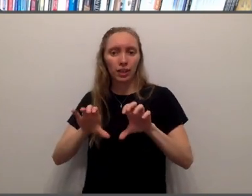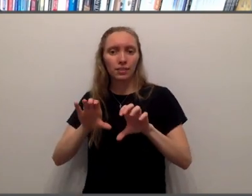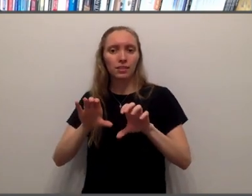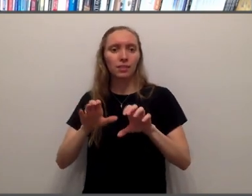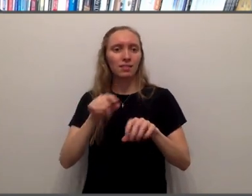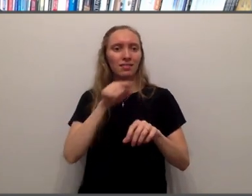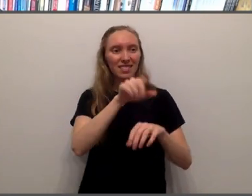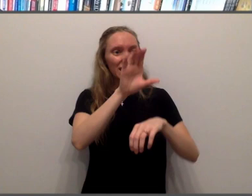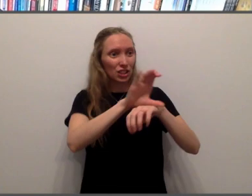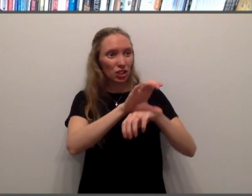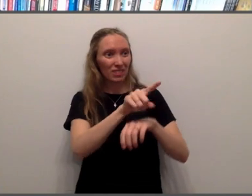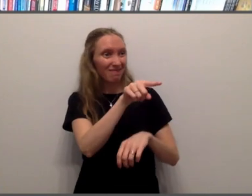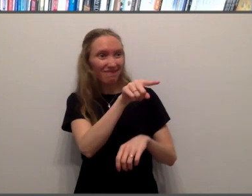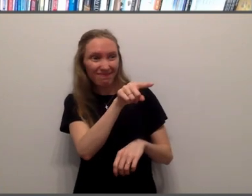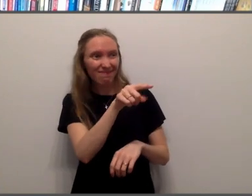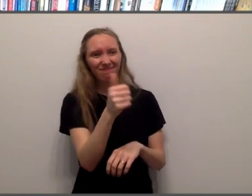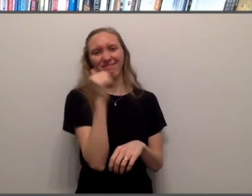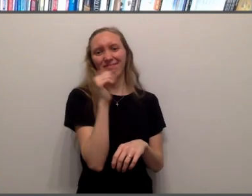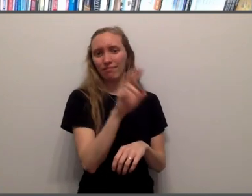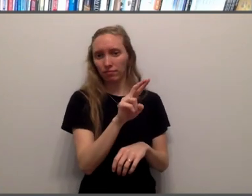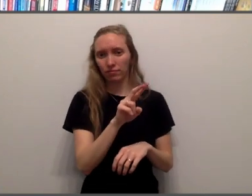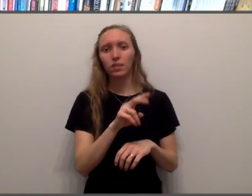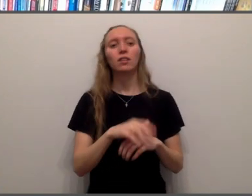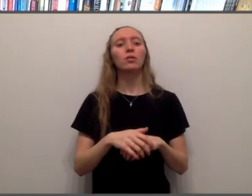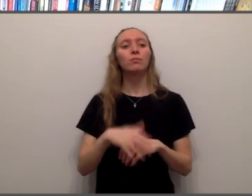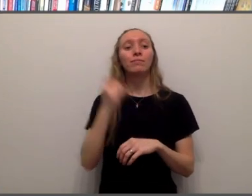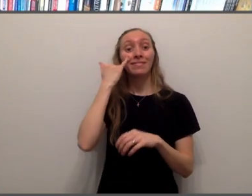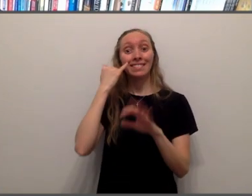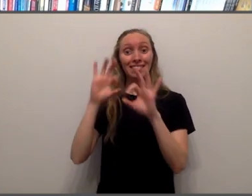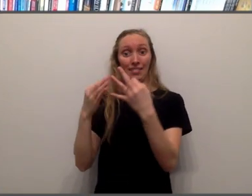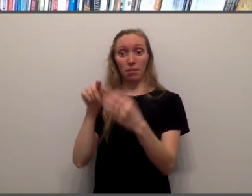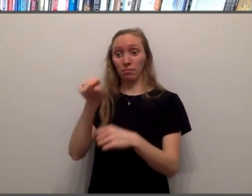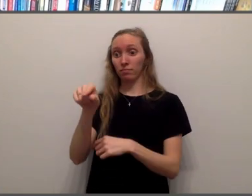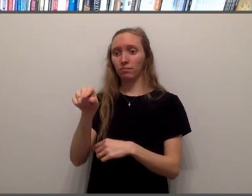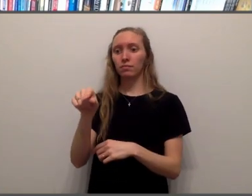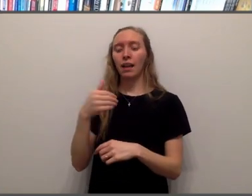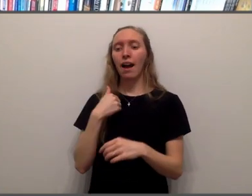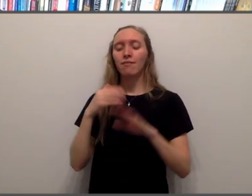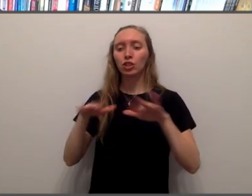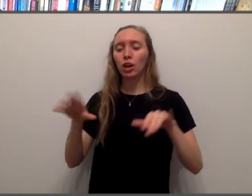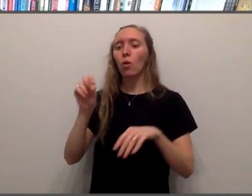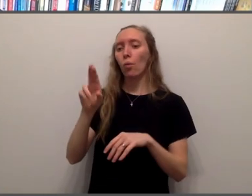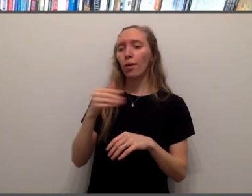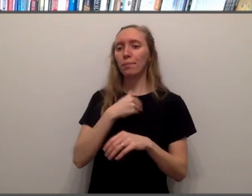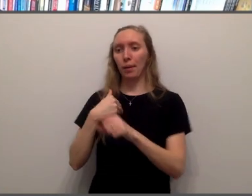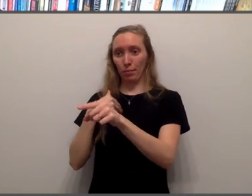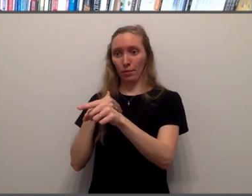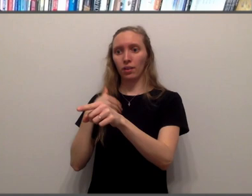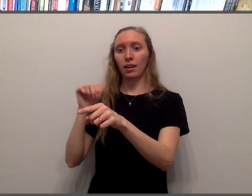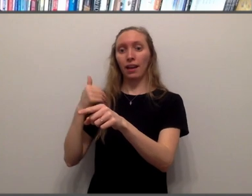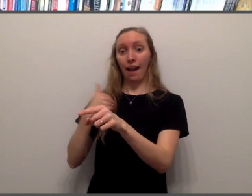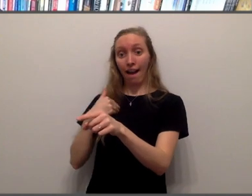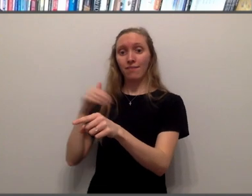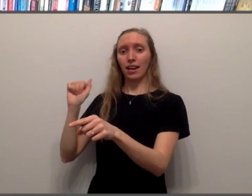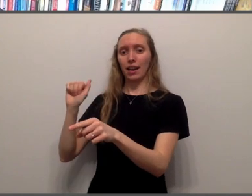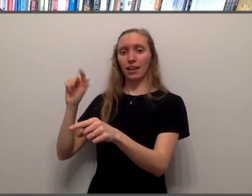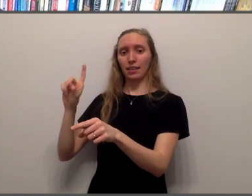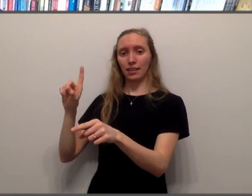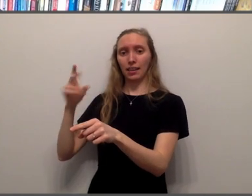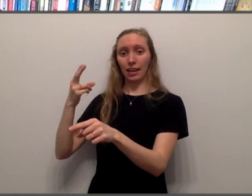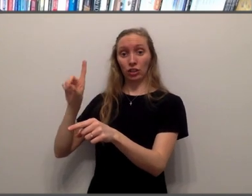increased chance of not attending church for a family that has a child or someone who has ADHD. So